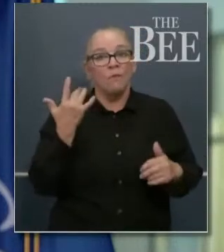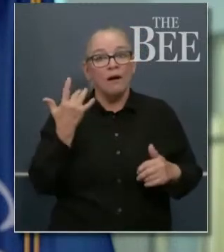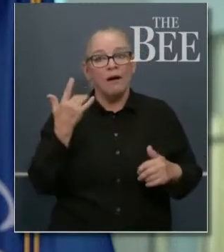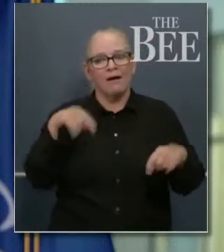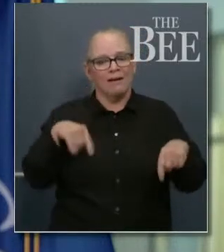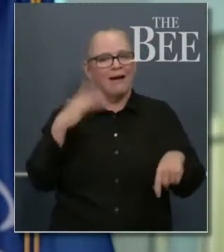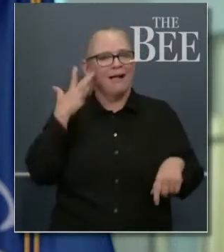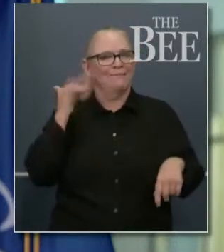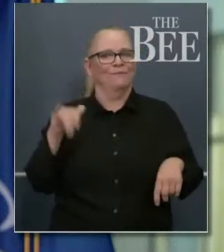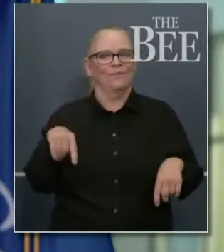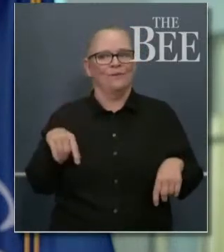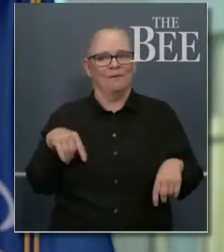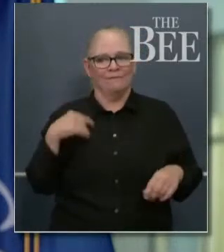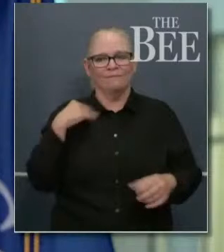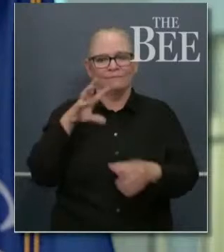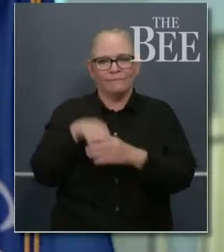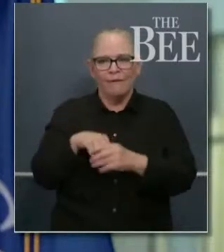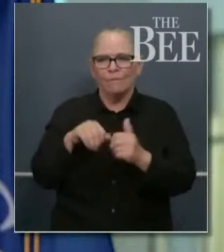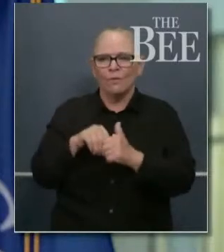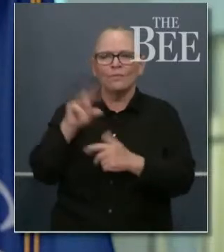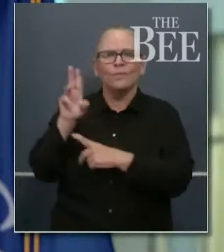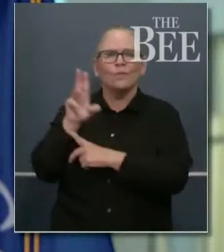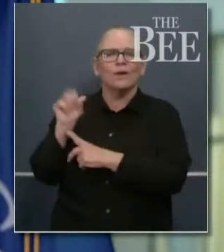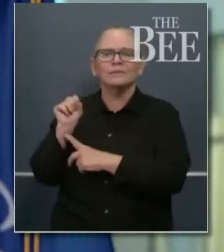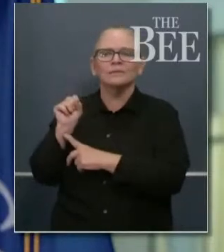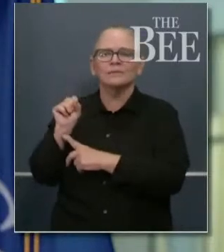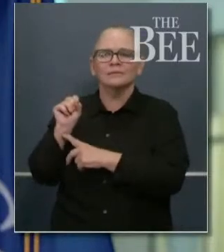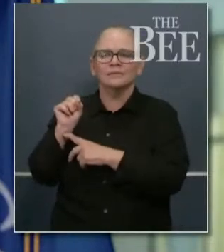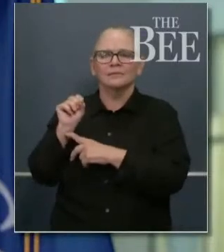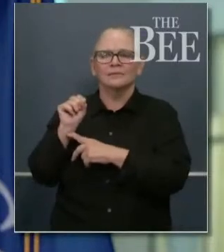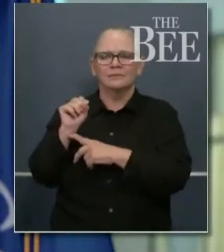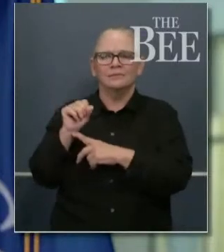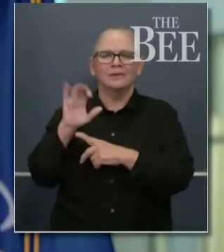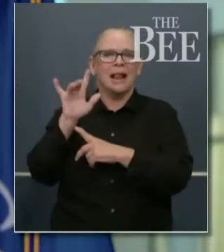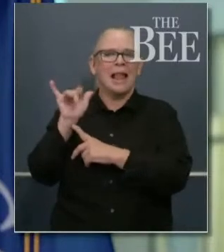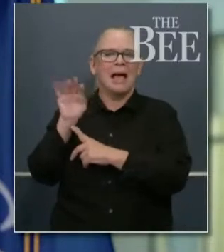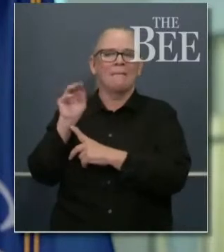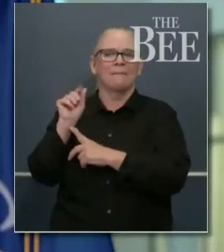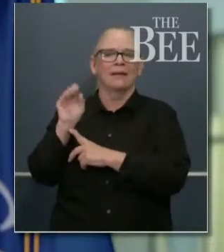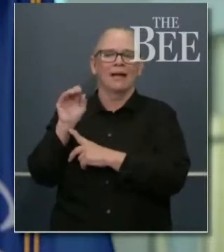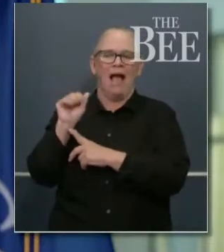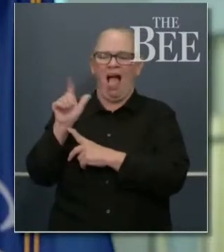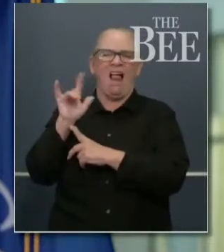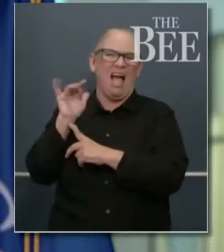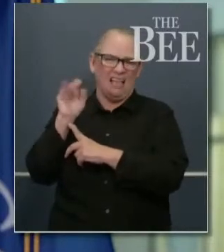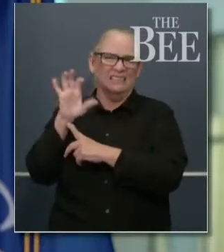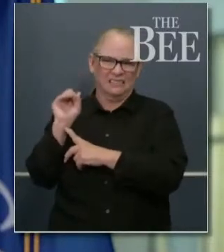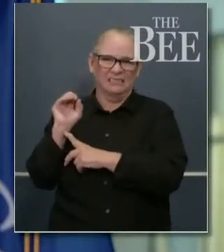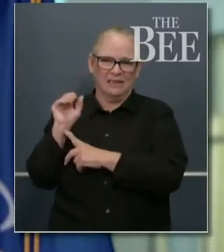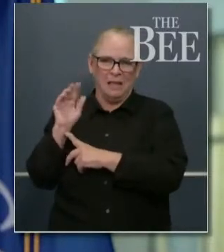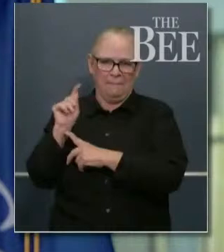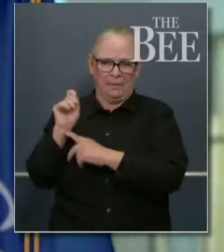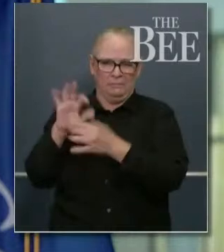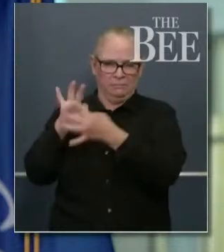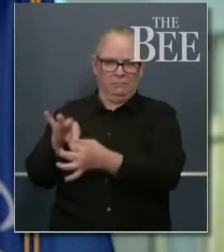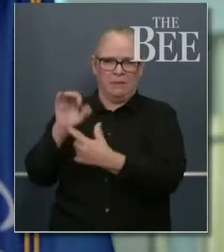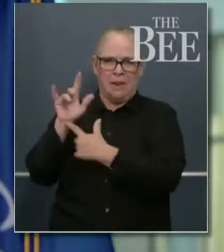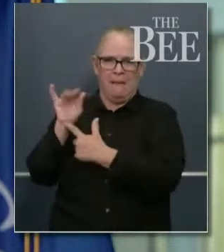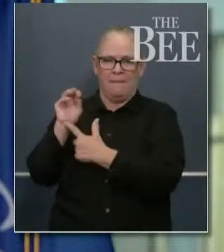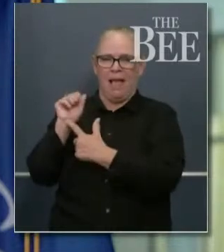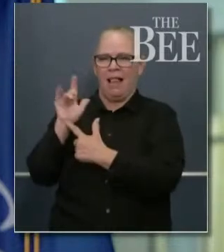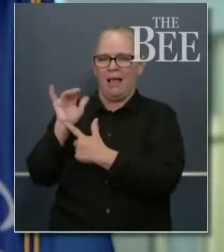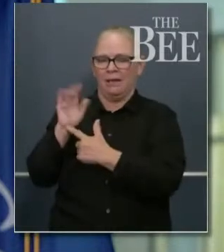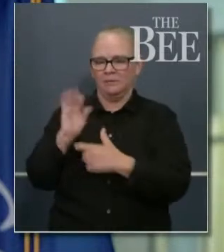with the U.S. Climate Alliance that includes 24 states that are advancing a similar cause that the state of California is